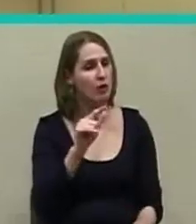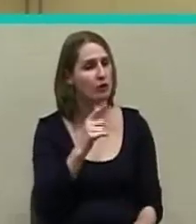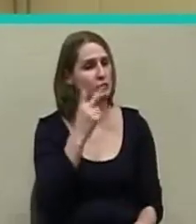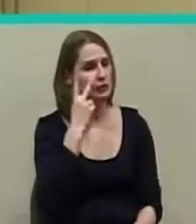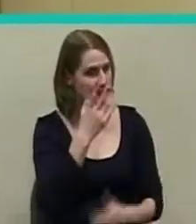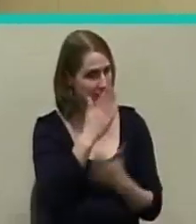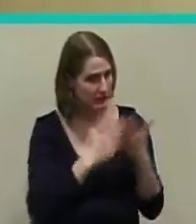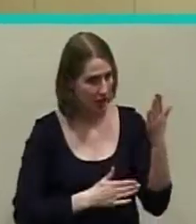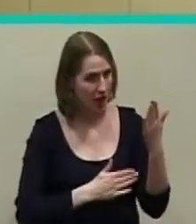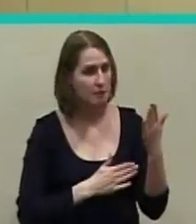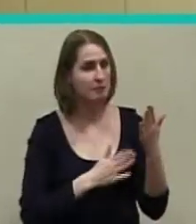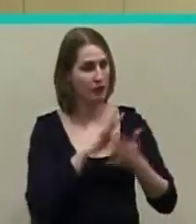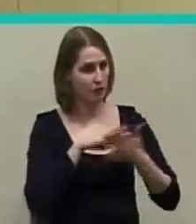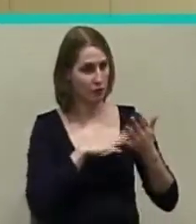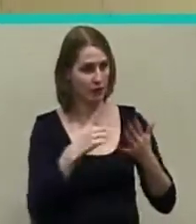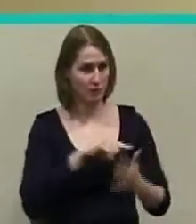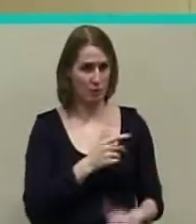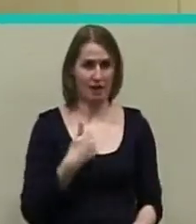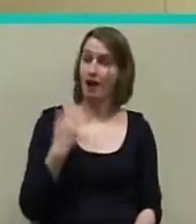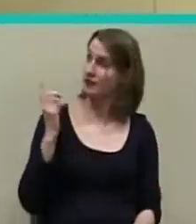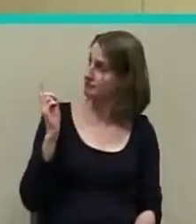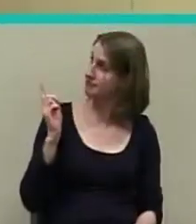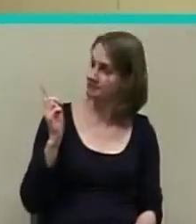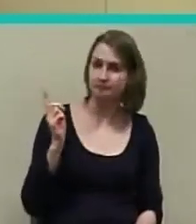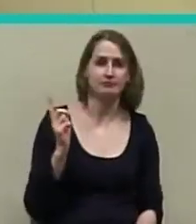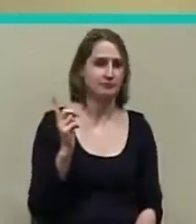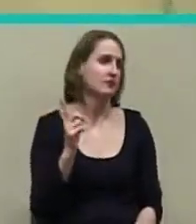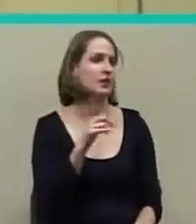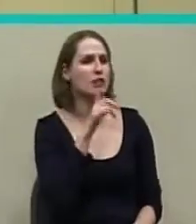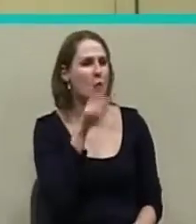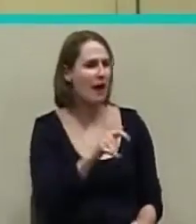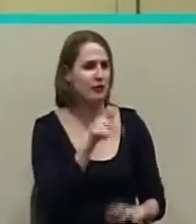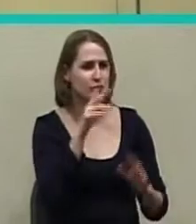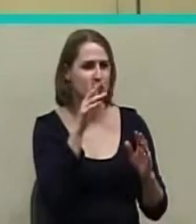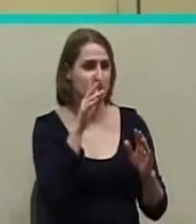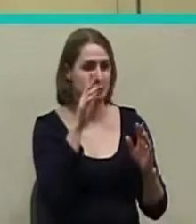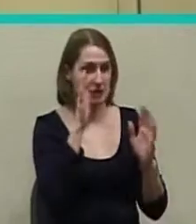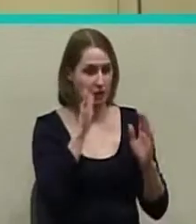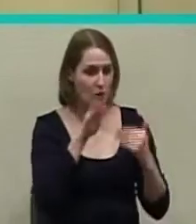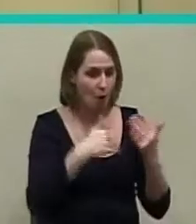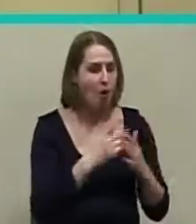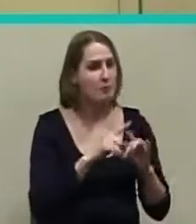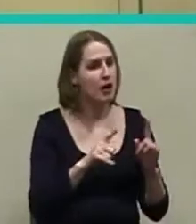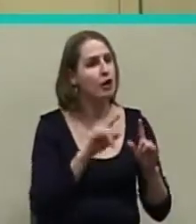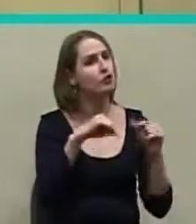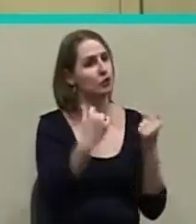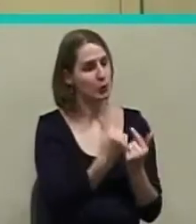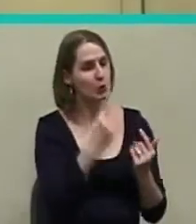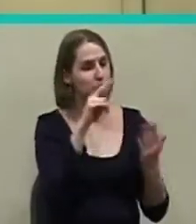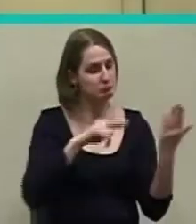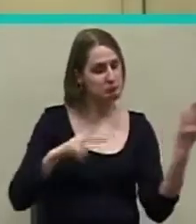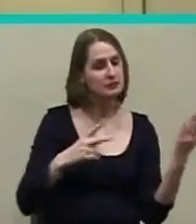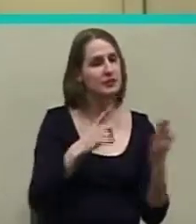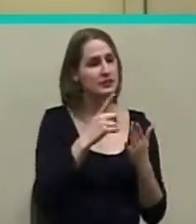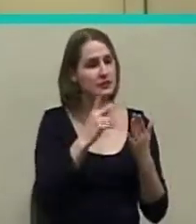of graphs that we just had up here. You don't have to pay attention to all of it, just kind of go through it as a group and kind of look and see what you can make sense out